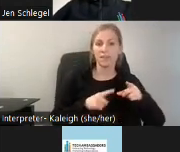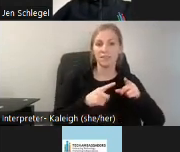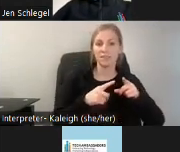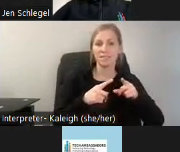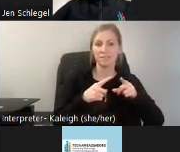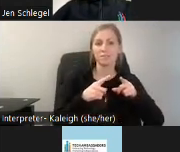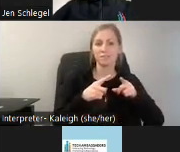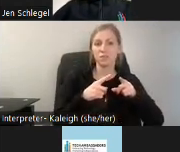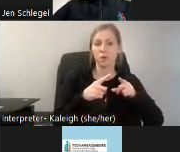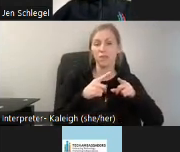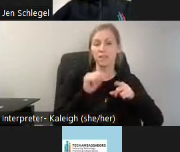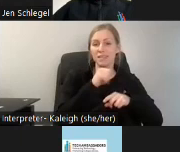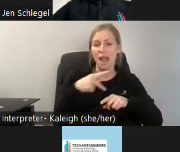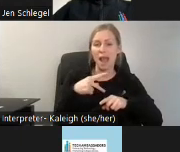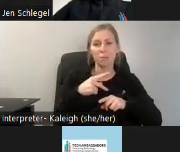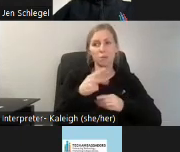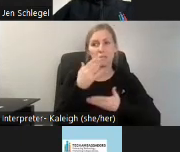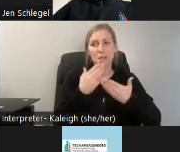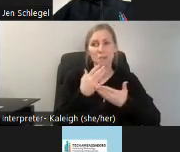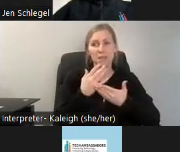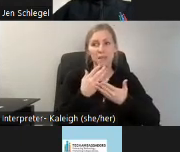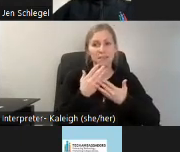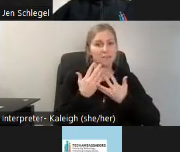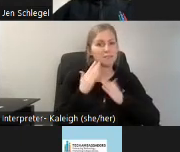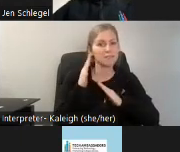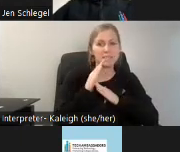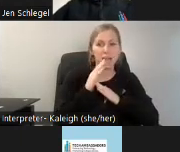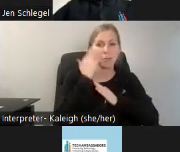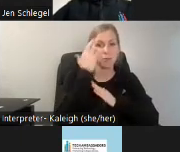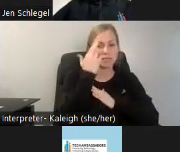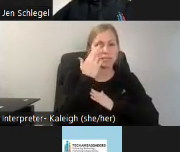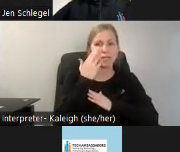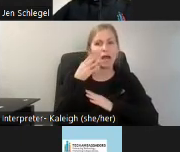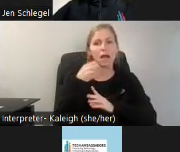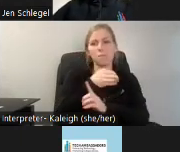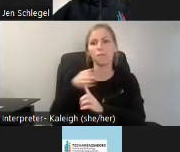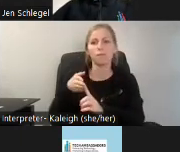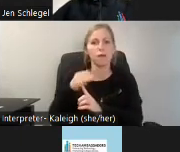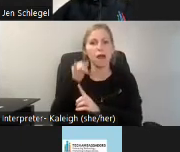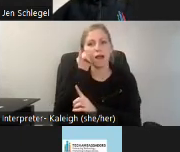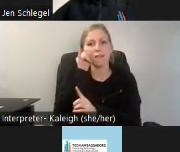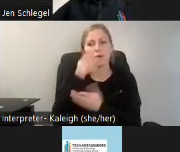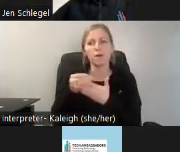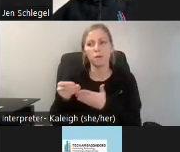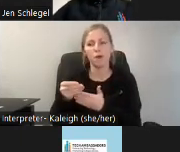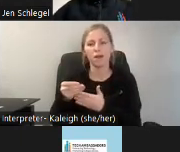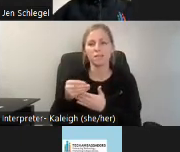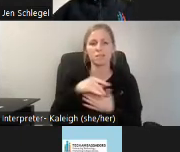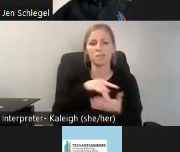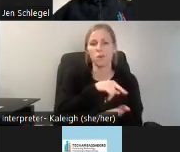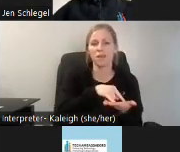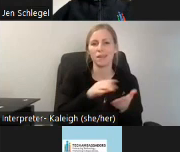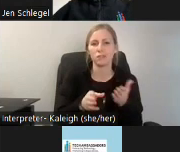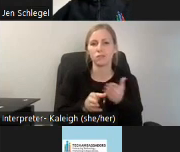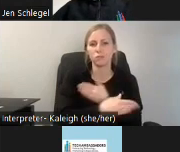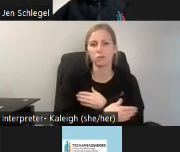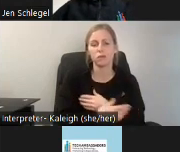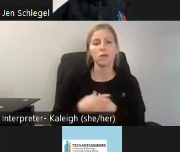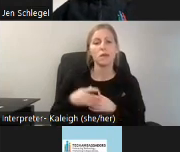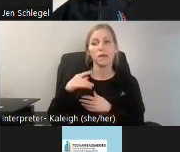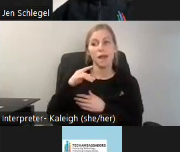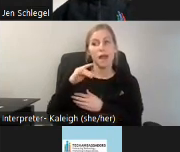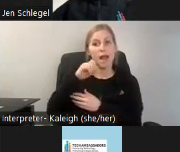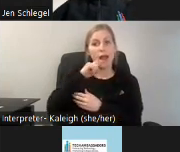an iPhone as opposed to buying an Android device. So on Apple's operating system, there is